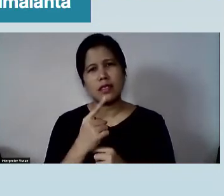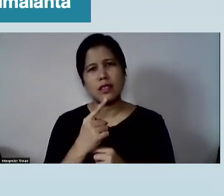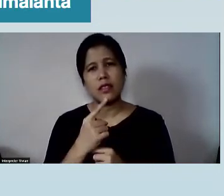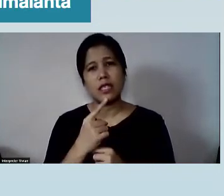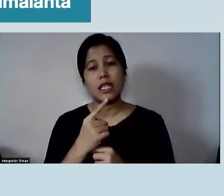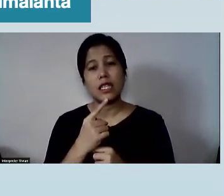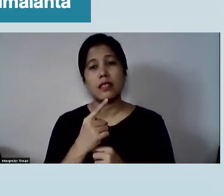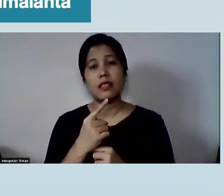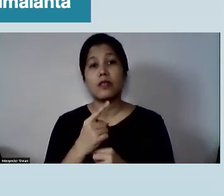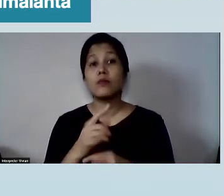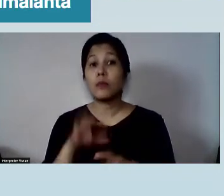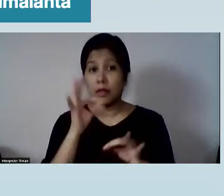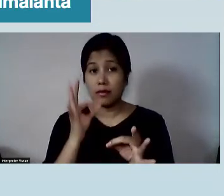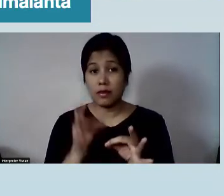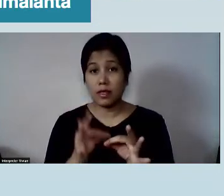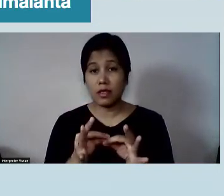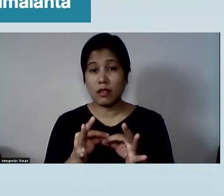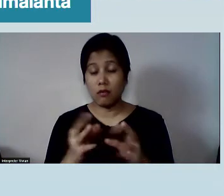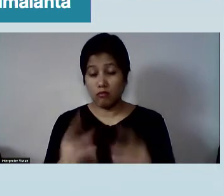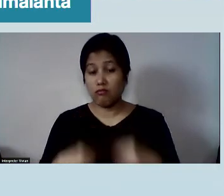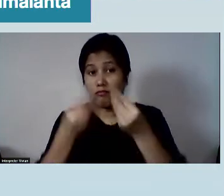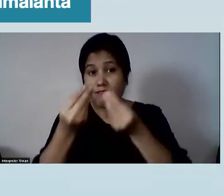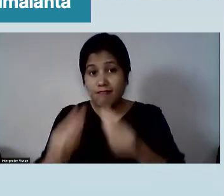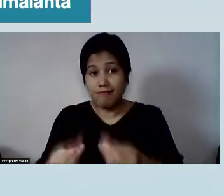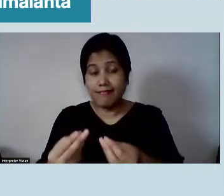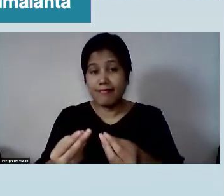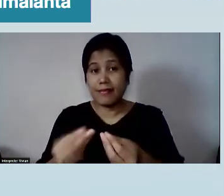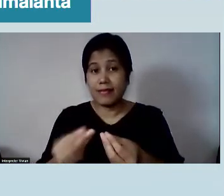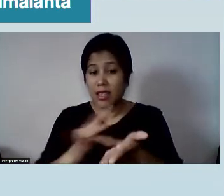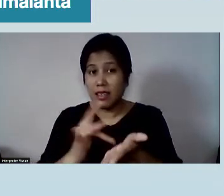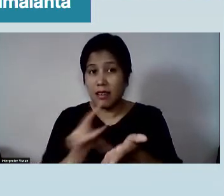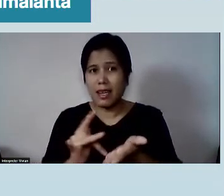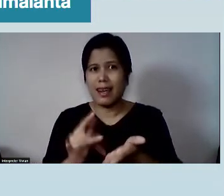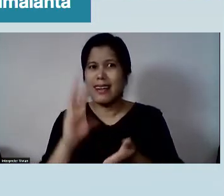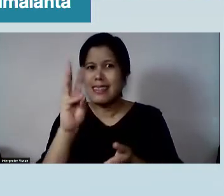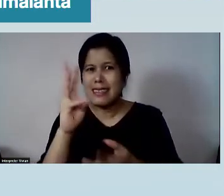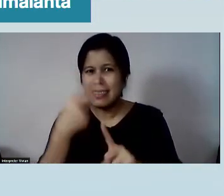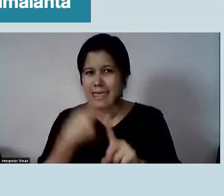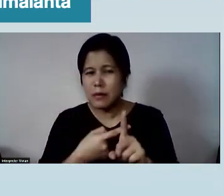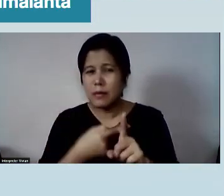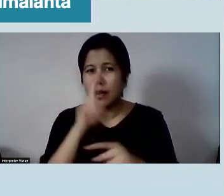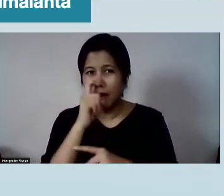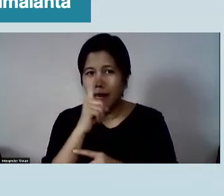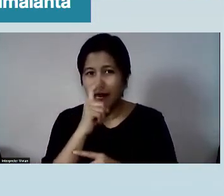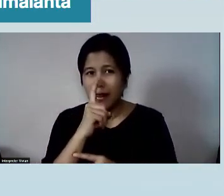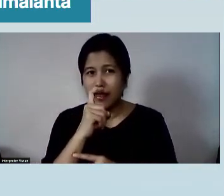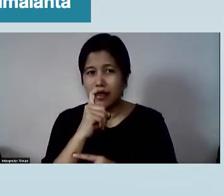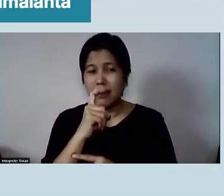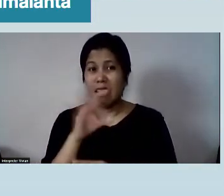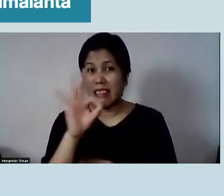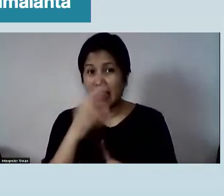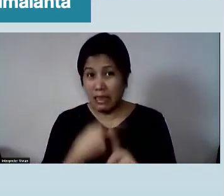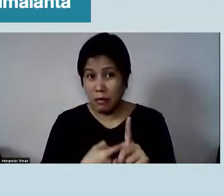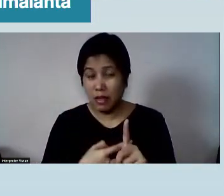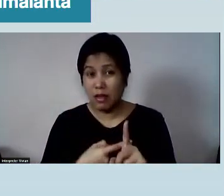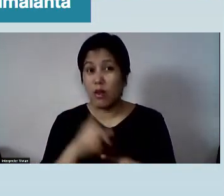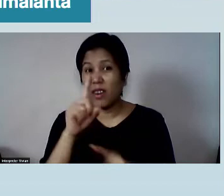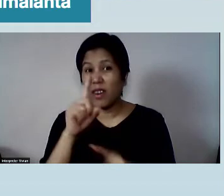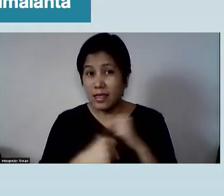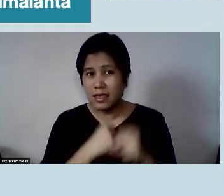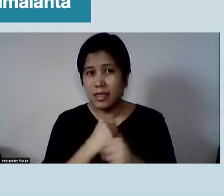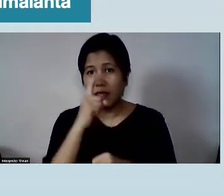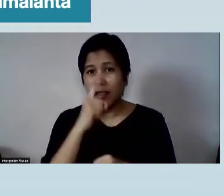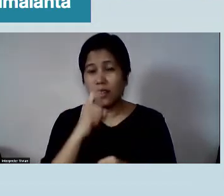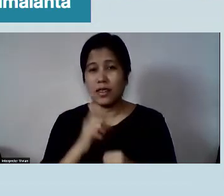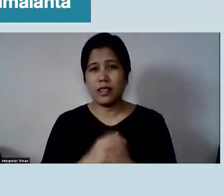be supervised. You don't put a gadget to babysit a 6-month-old, a 9-month-old, a 1-year-old. They will